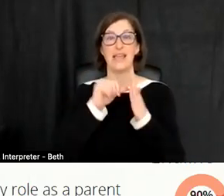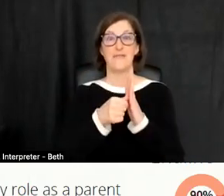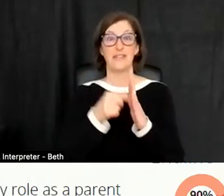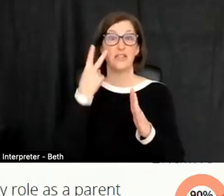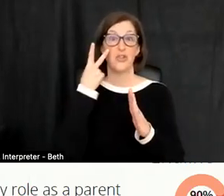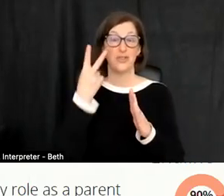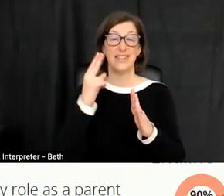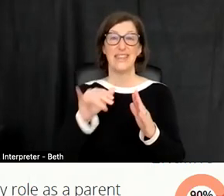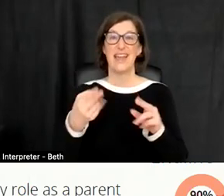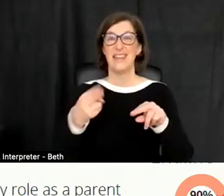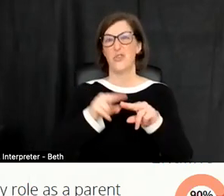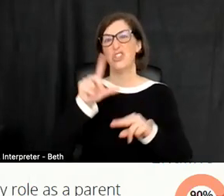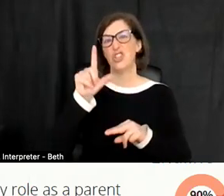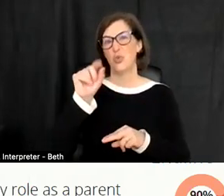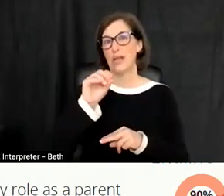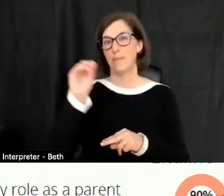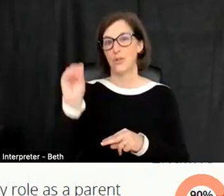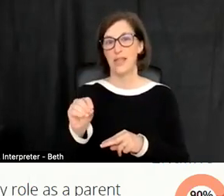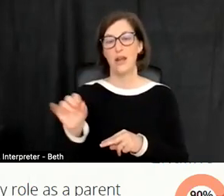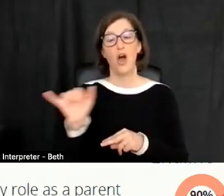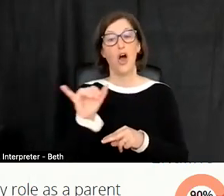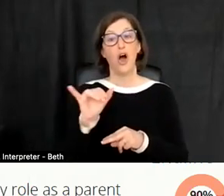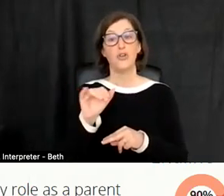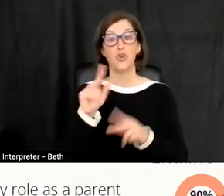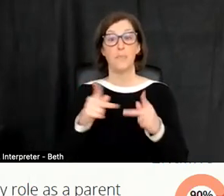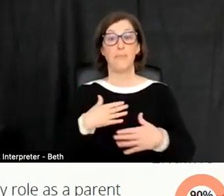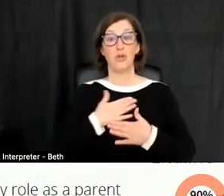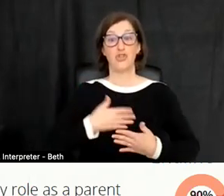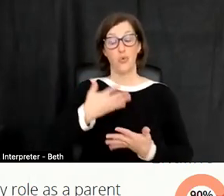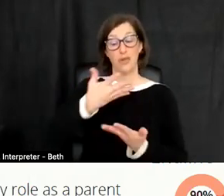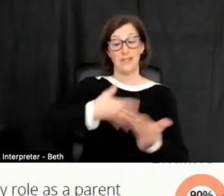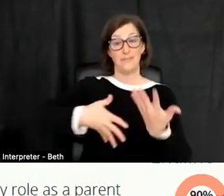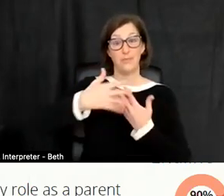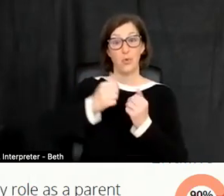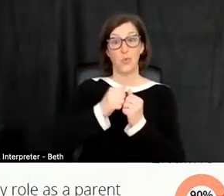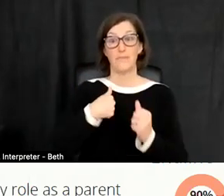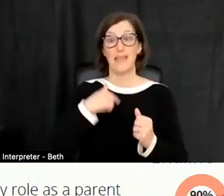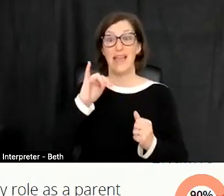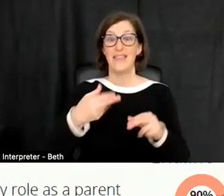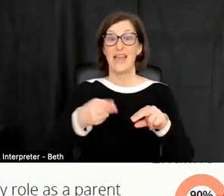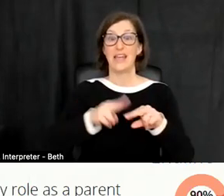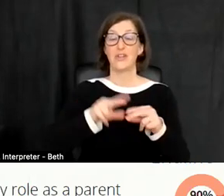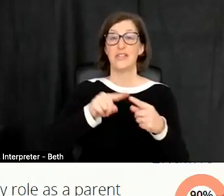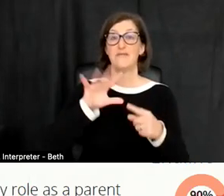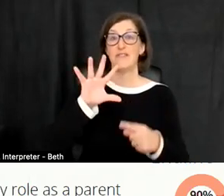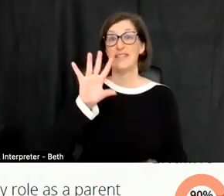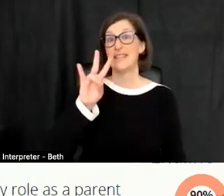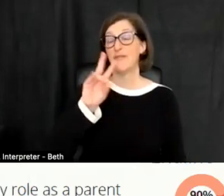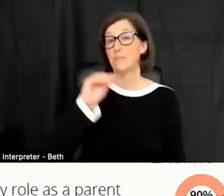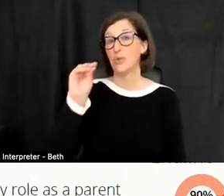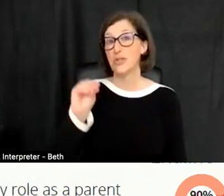an increase on that. And then there was also people like to spend time with me. That increased to 57%,